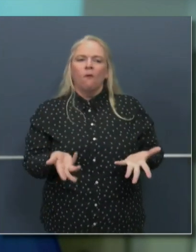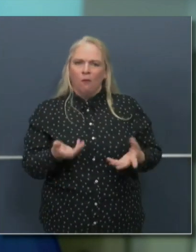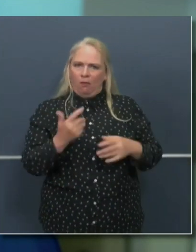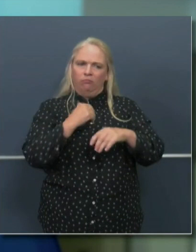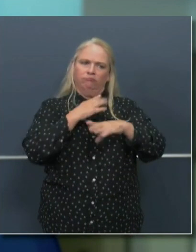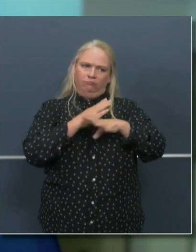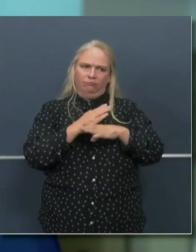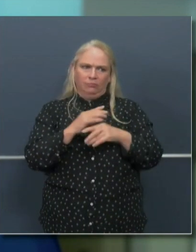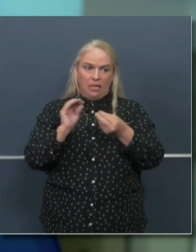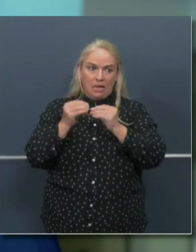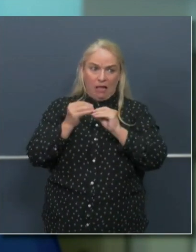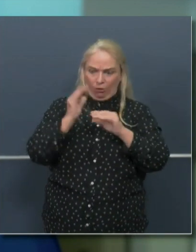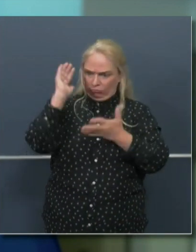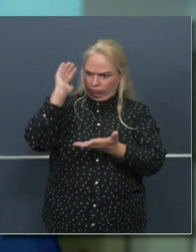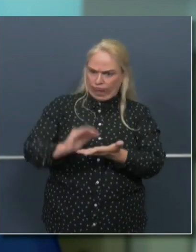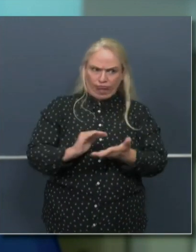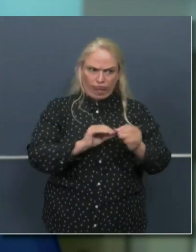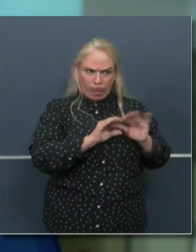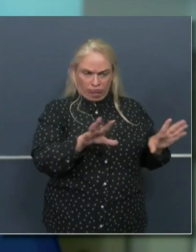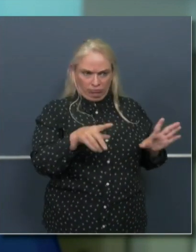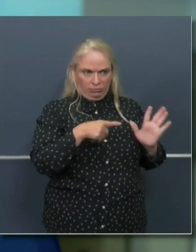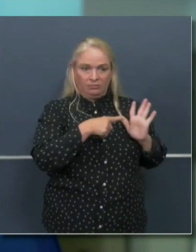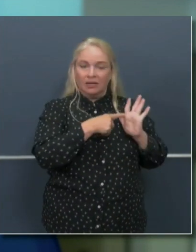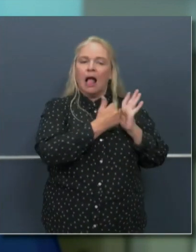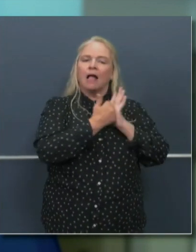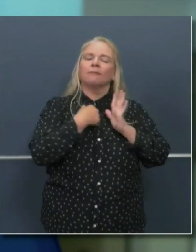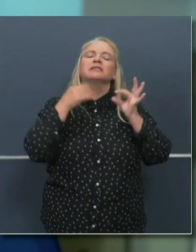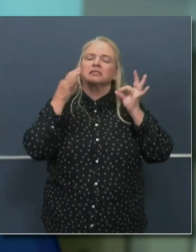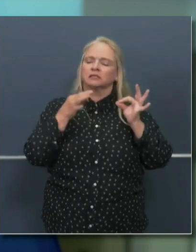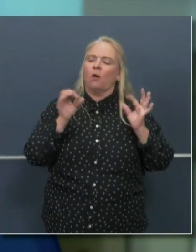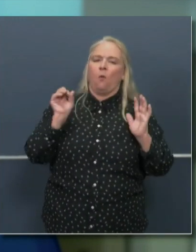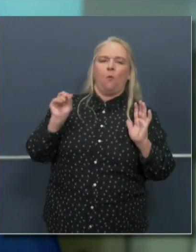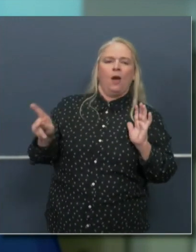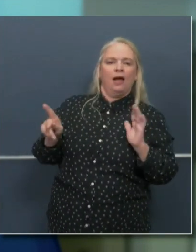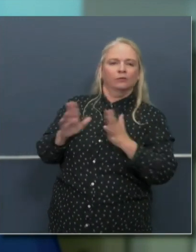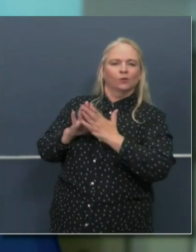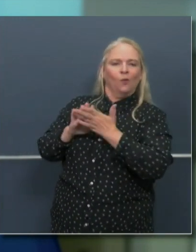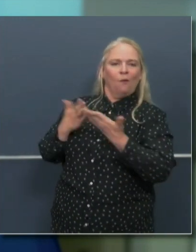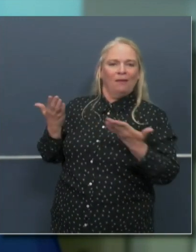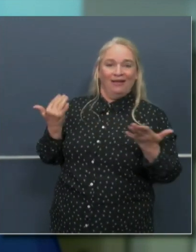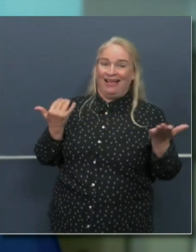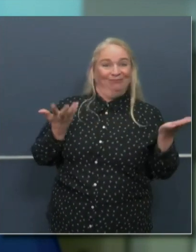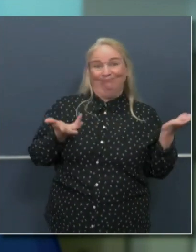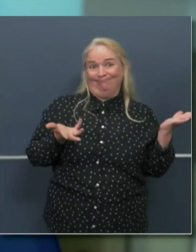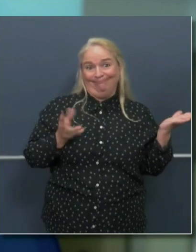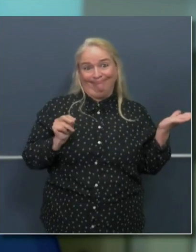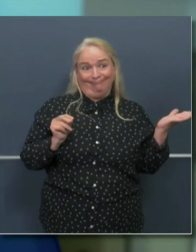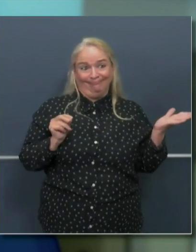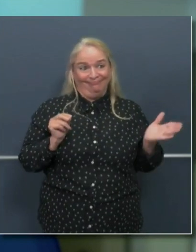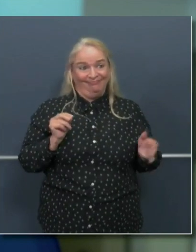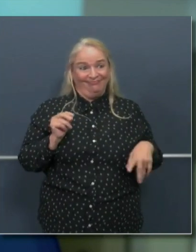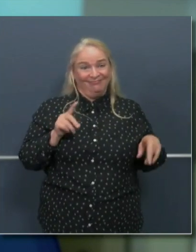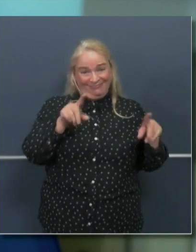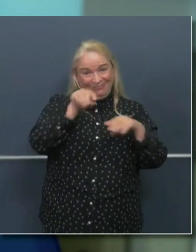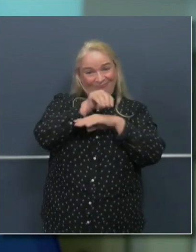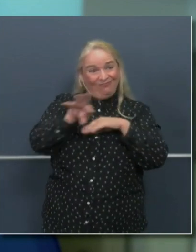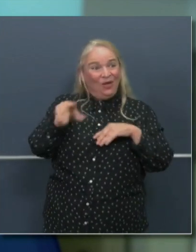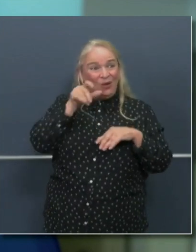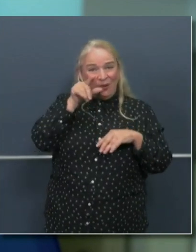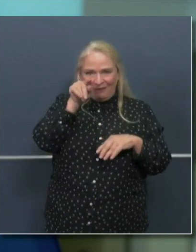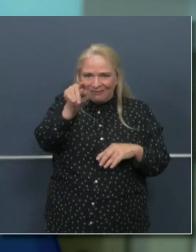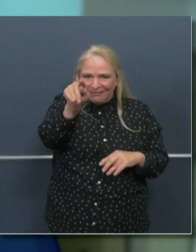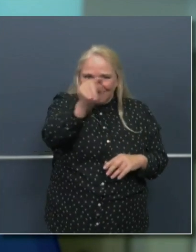makes those determinations. Data and science make those decisions. And fundamentally, that's what's guided us into